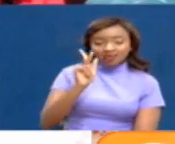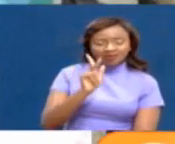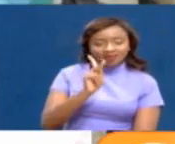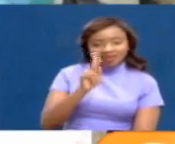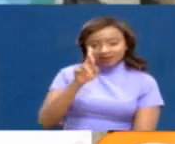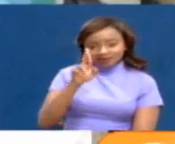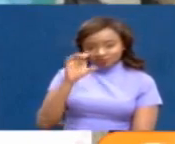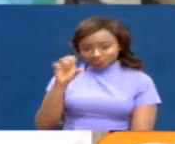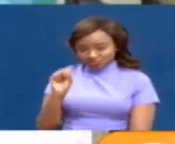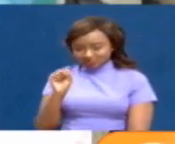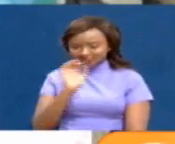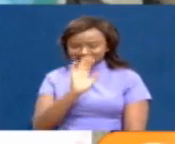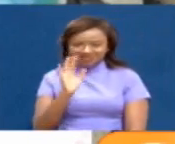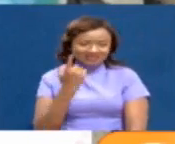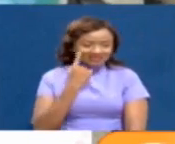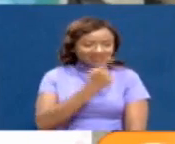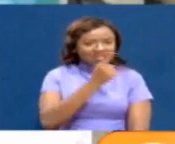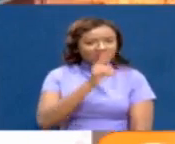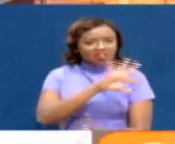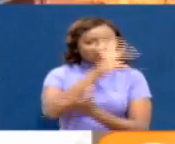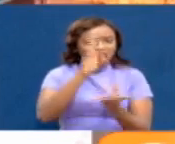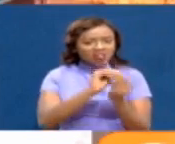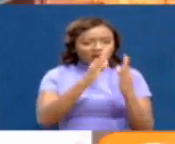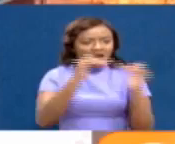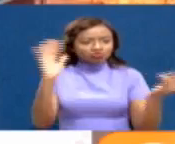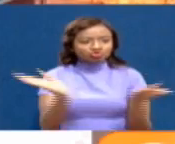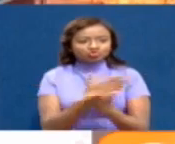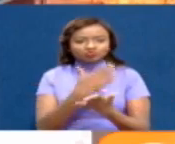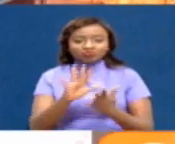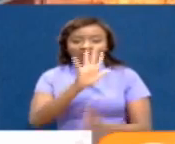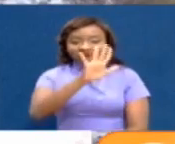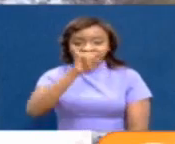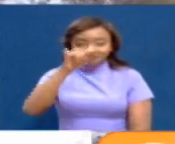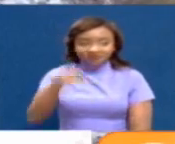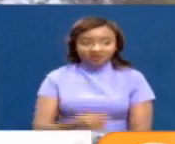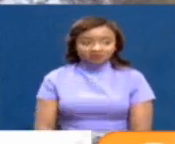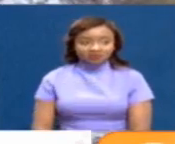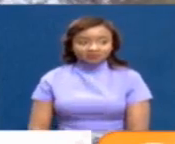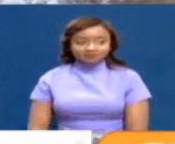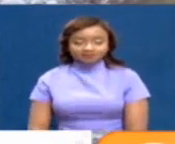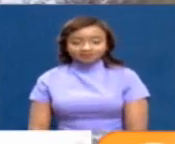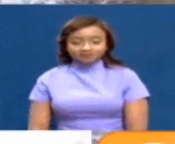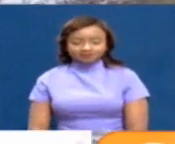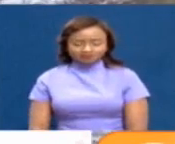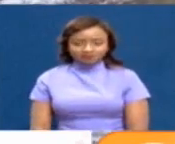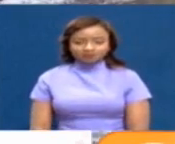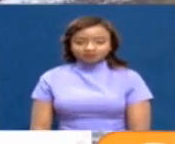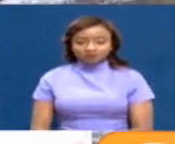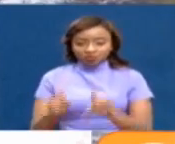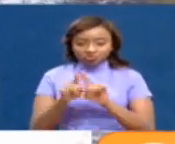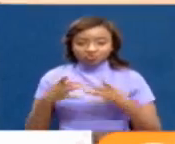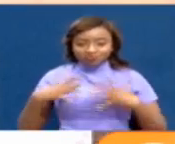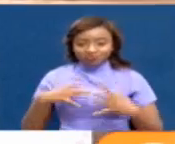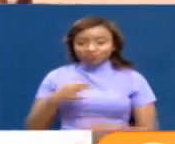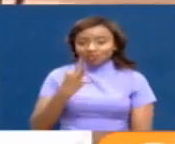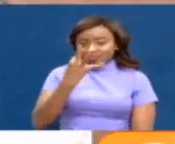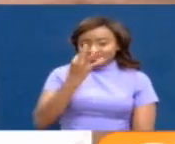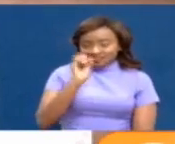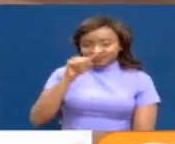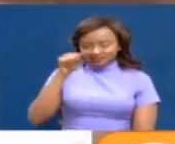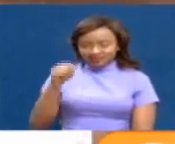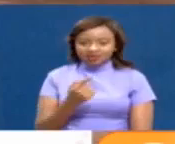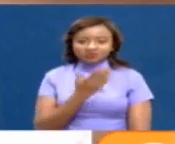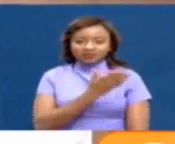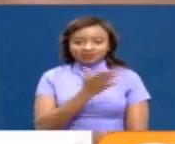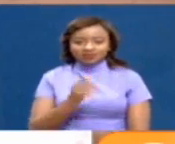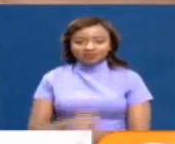putting the number of homes destroyed this far at 5,000. The people displaced at 30,000. The past